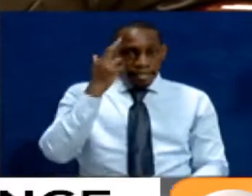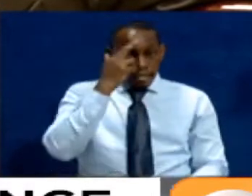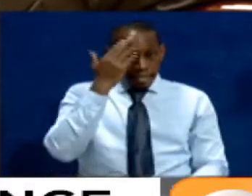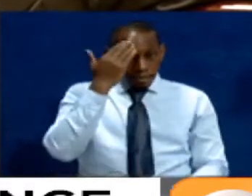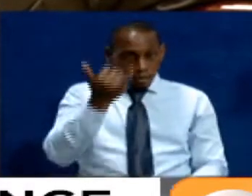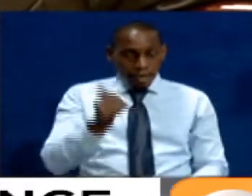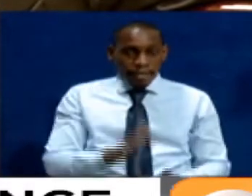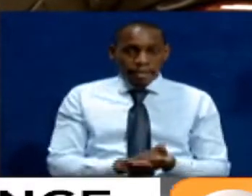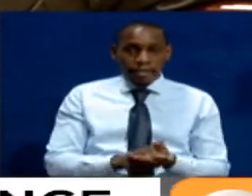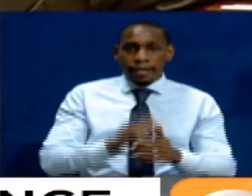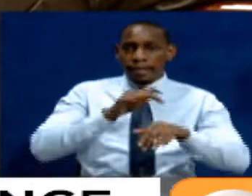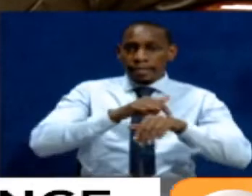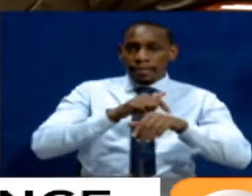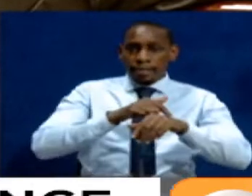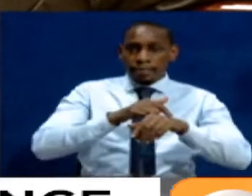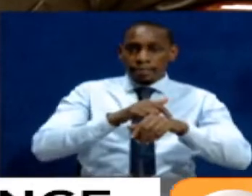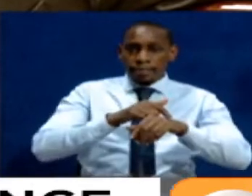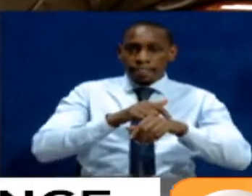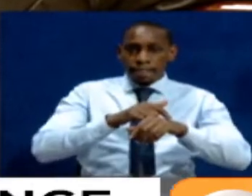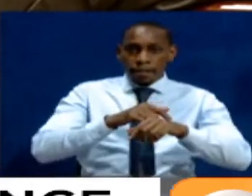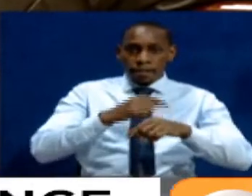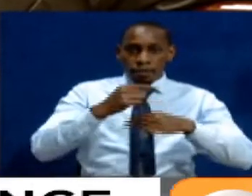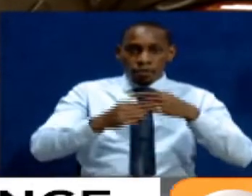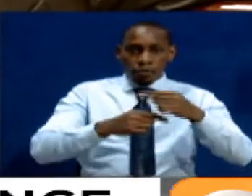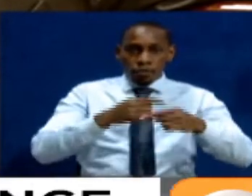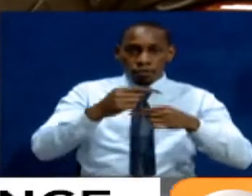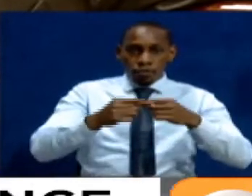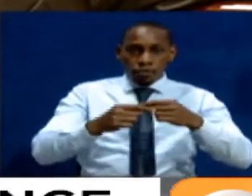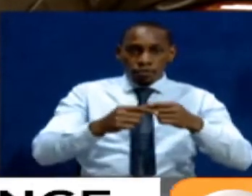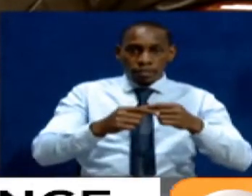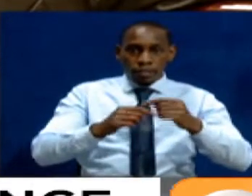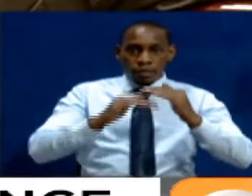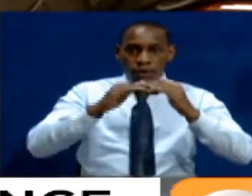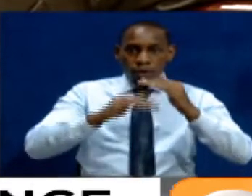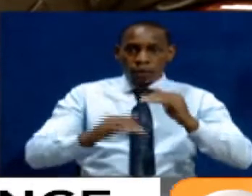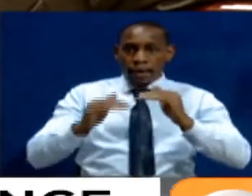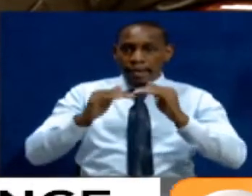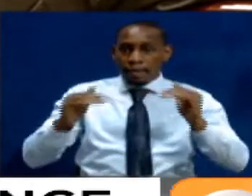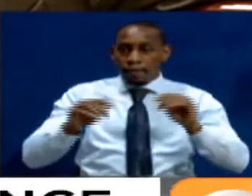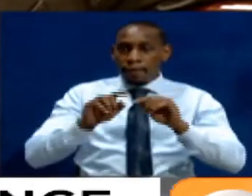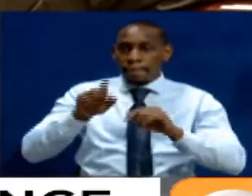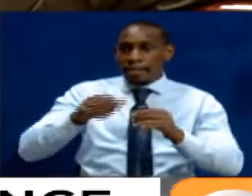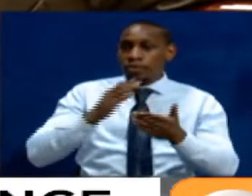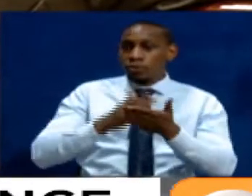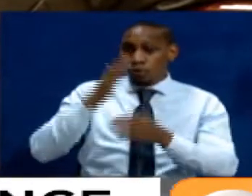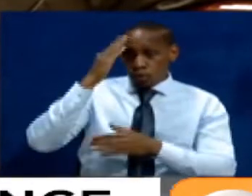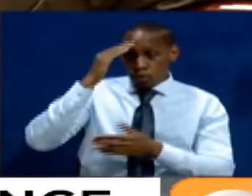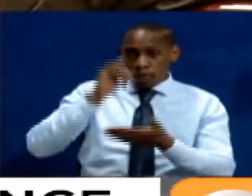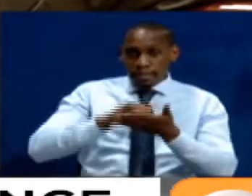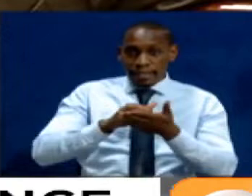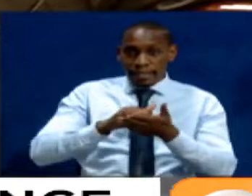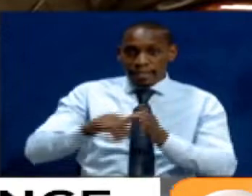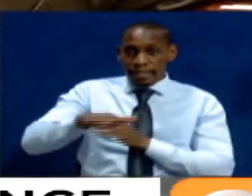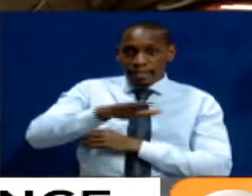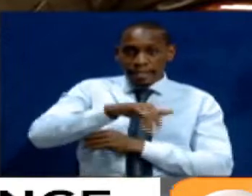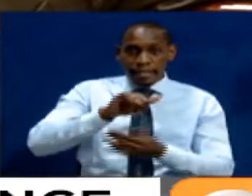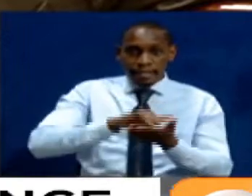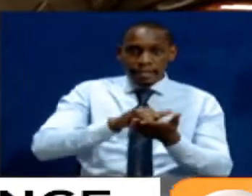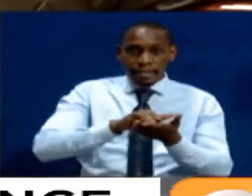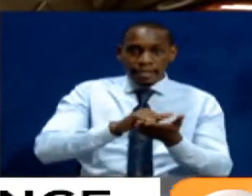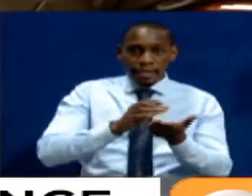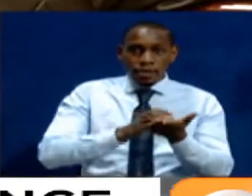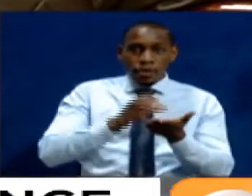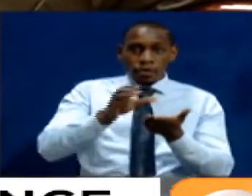is because as you go down the cold chain in the lower levels, you must really be sure that there's space to put